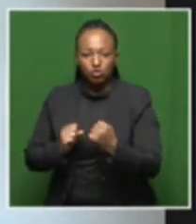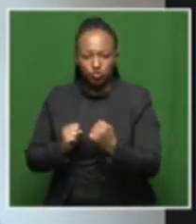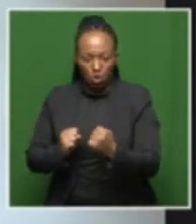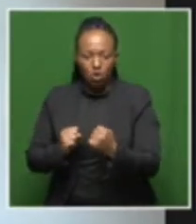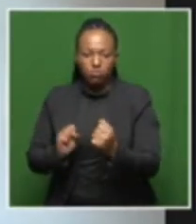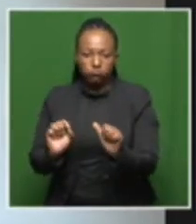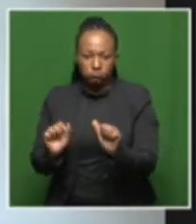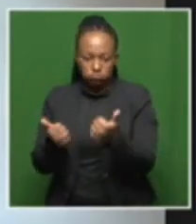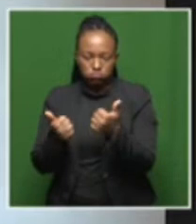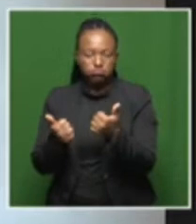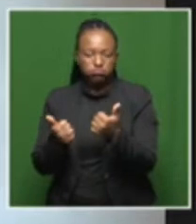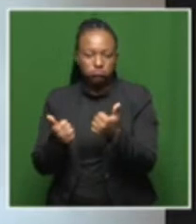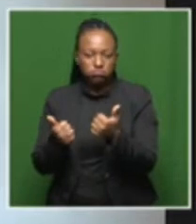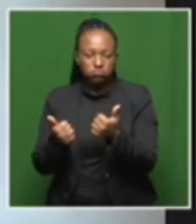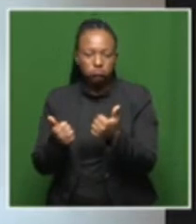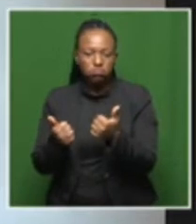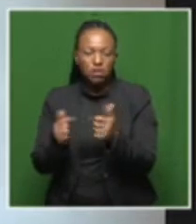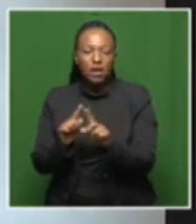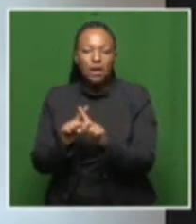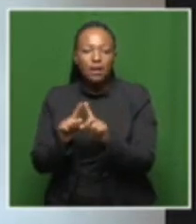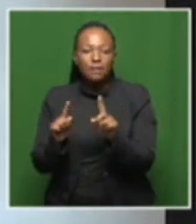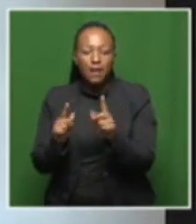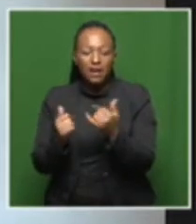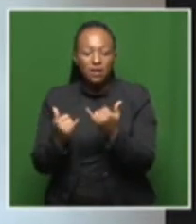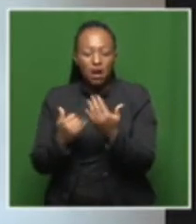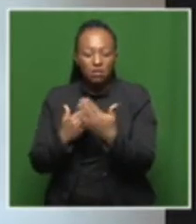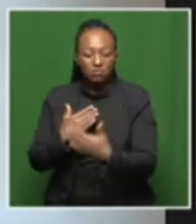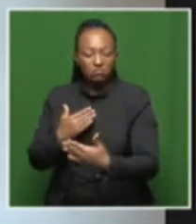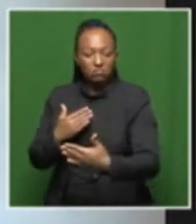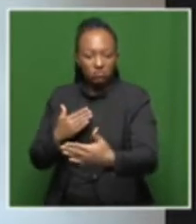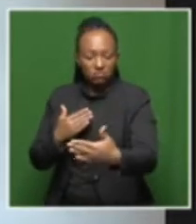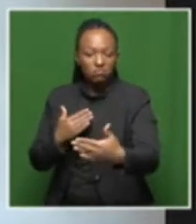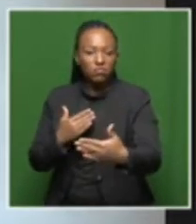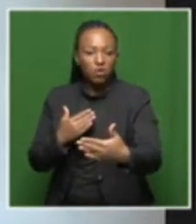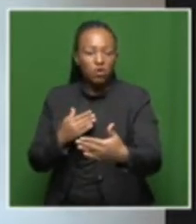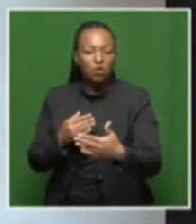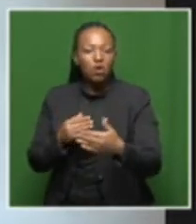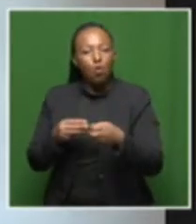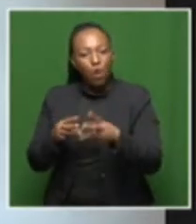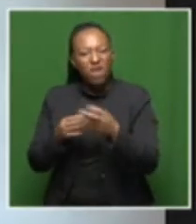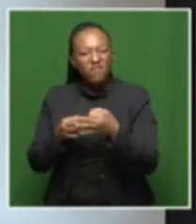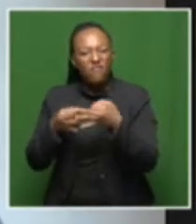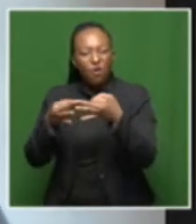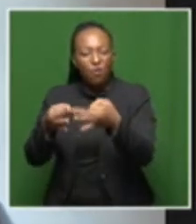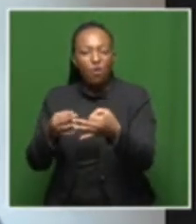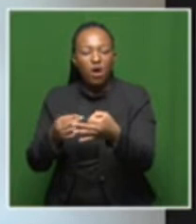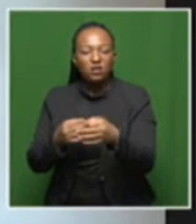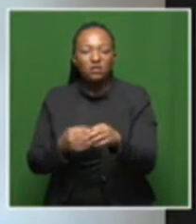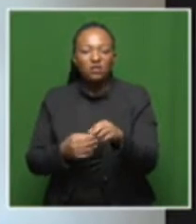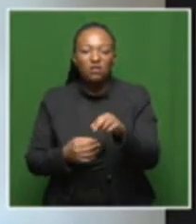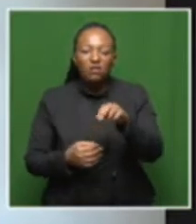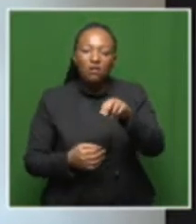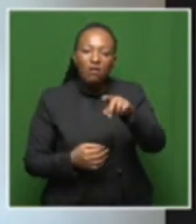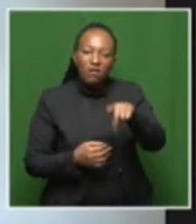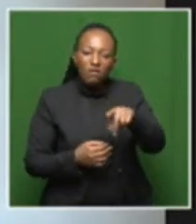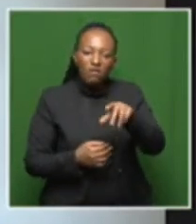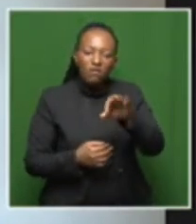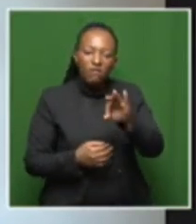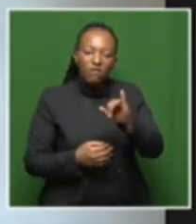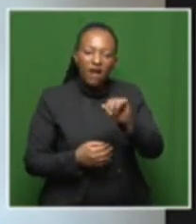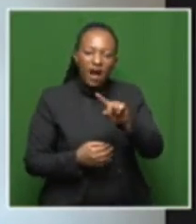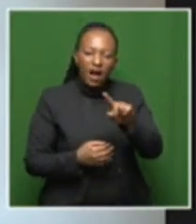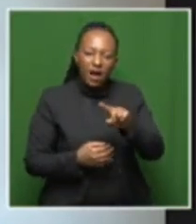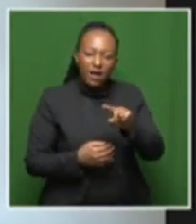we've ever been in. But the pipeline going forward is for the Pfizer vaccine, we had